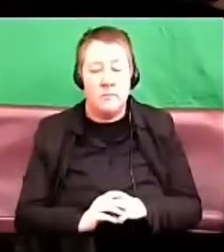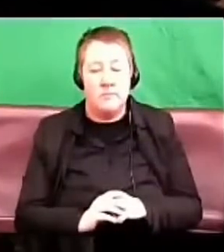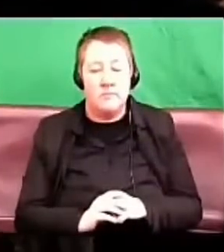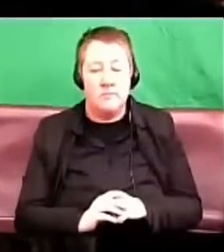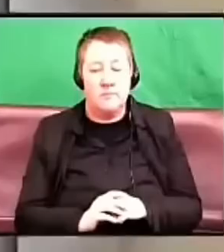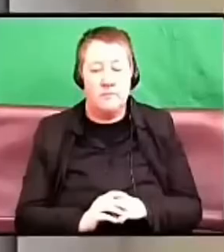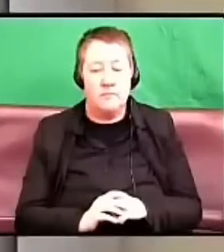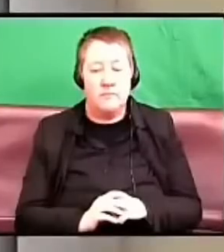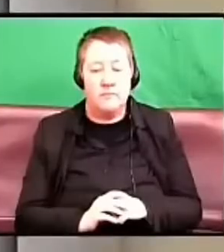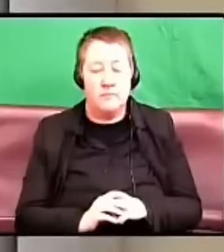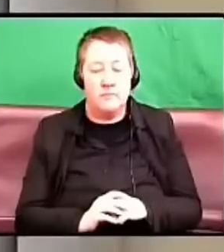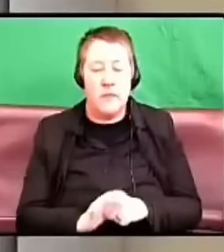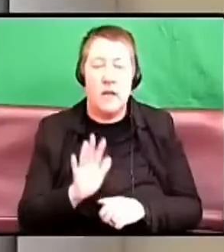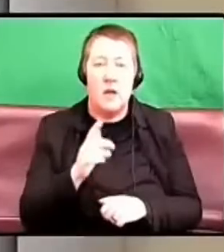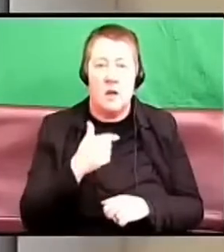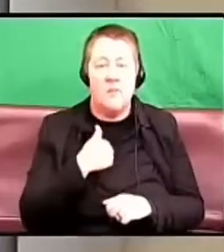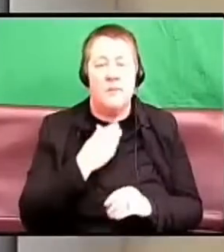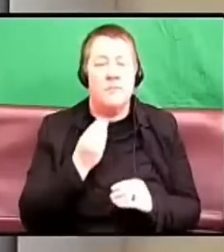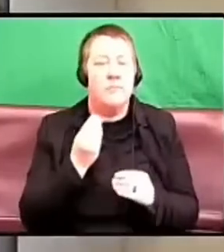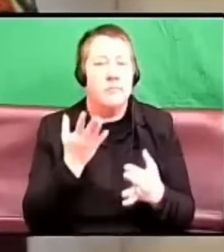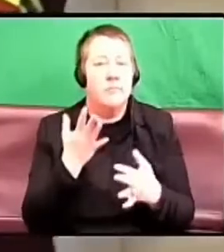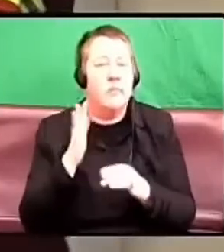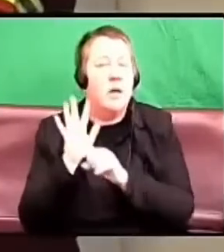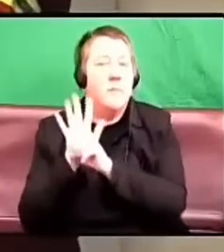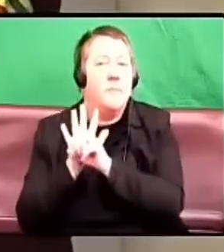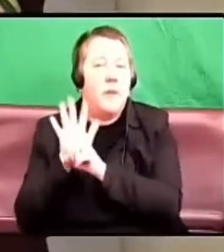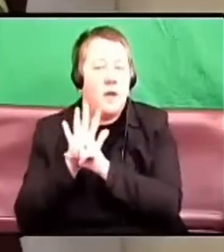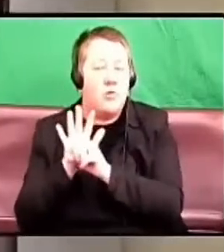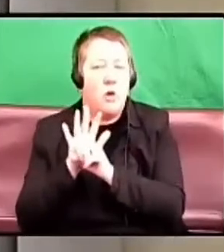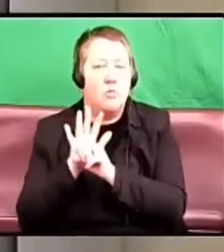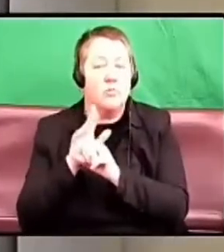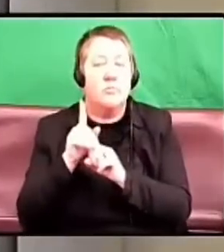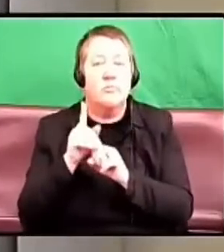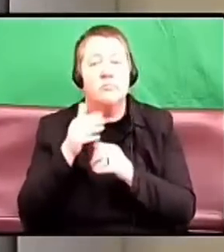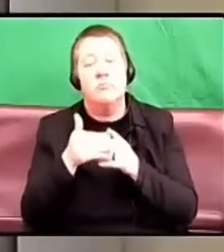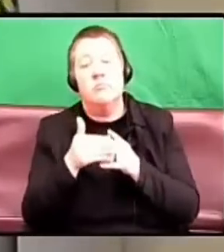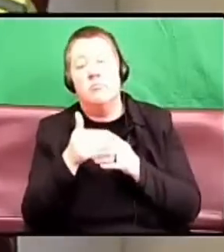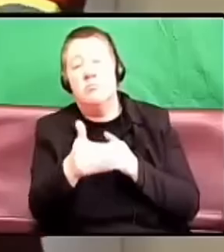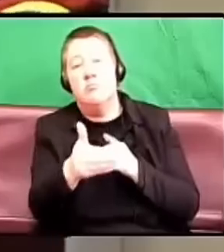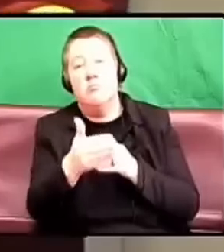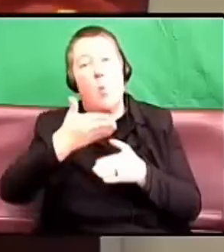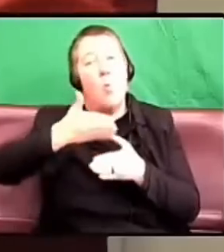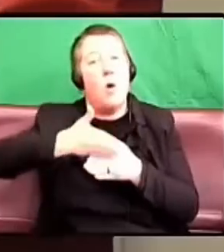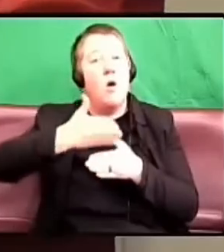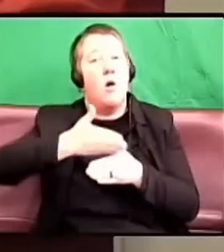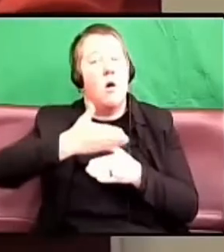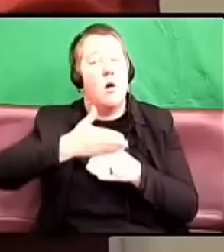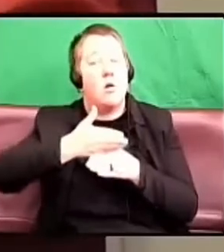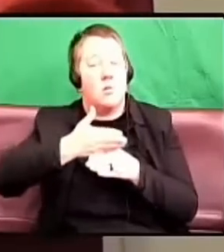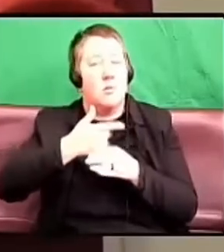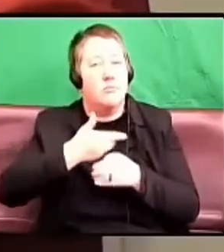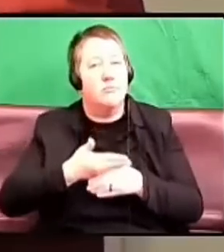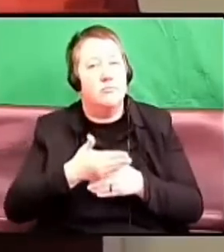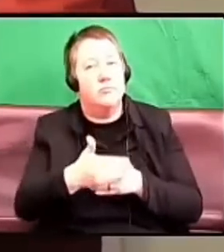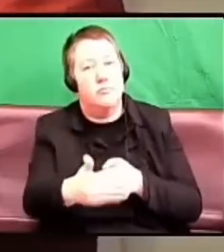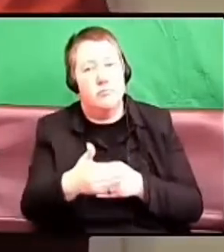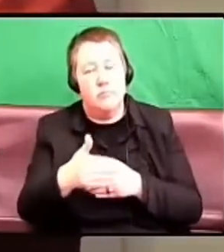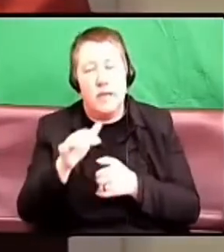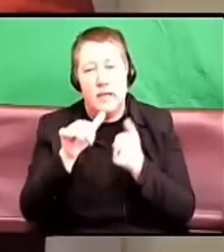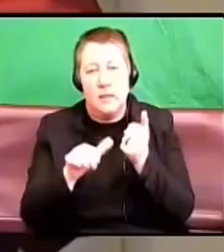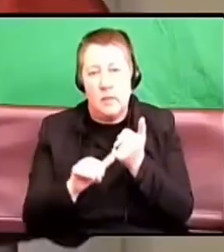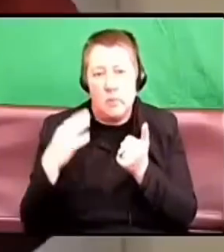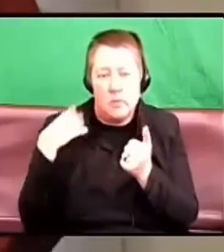But let me give a background of the task that lies ahead in front of us, Deputy Minister and